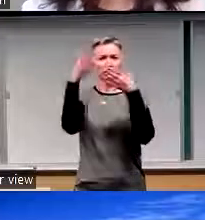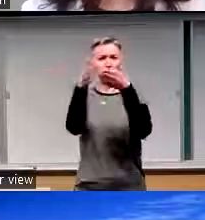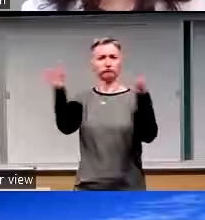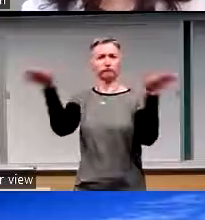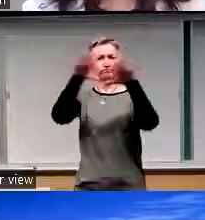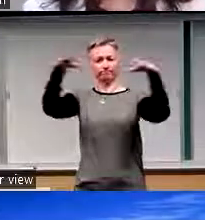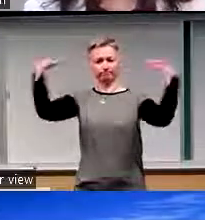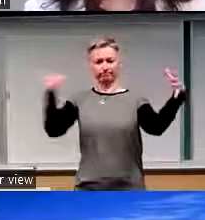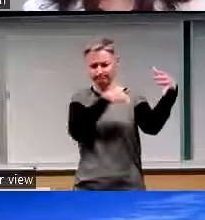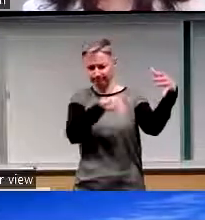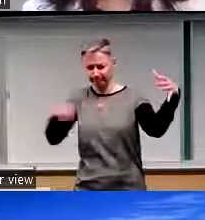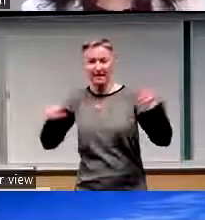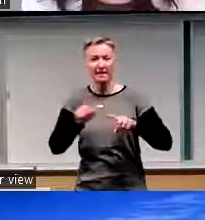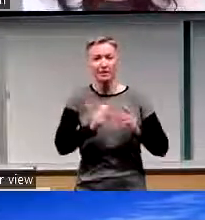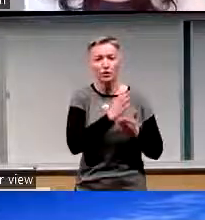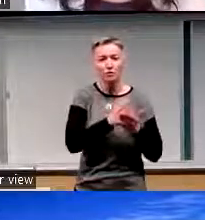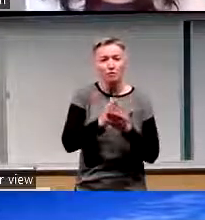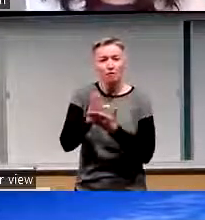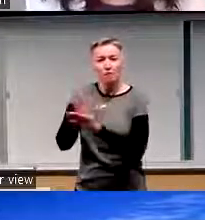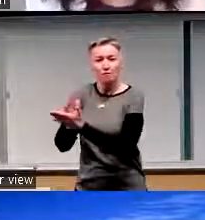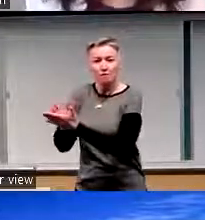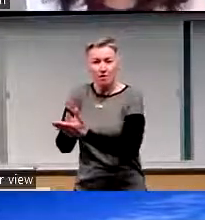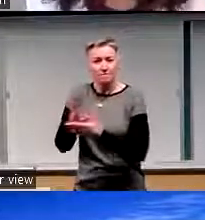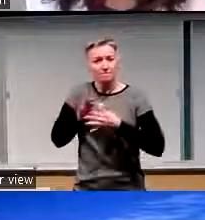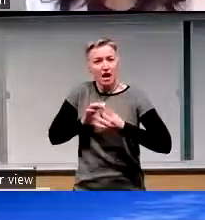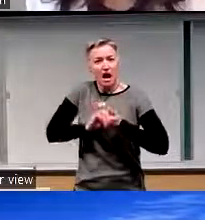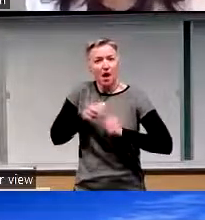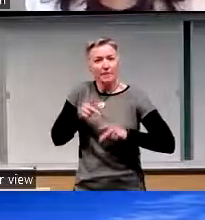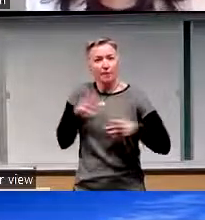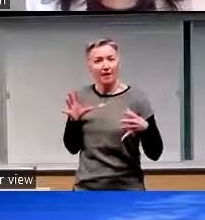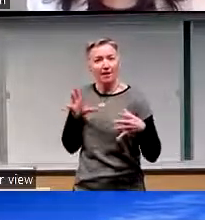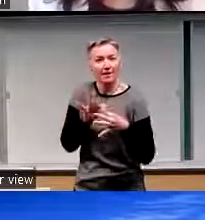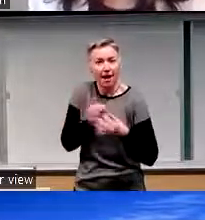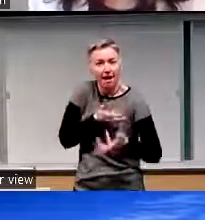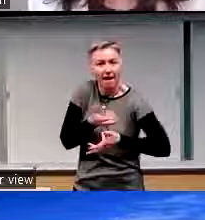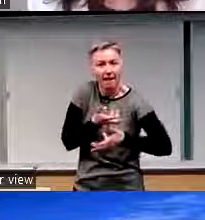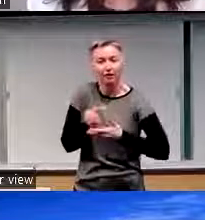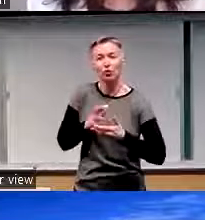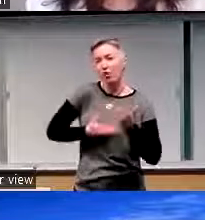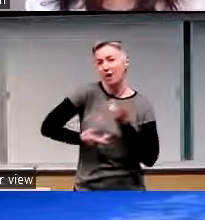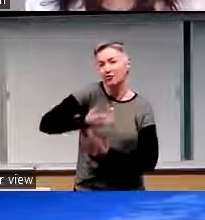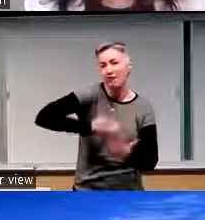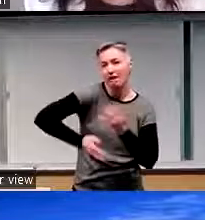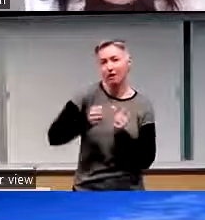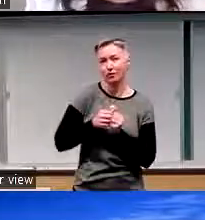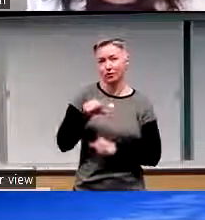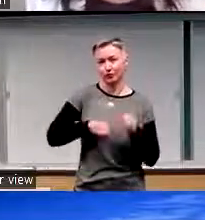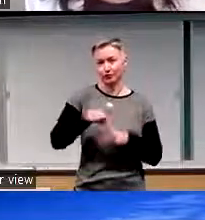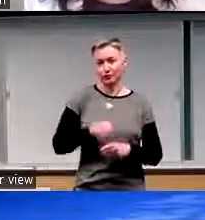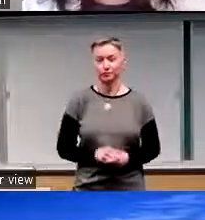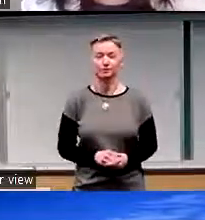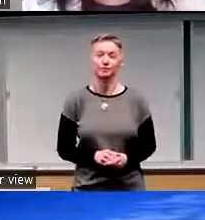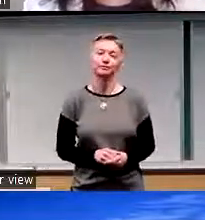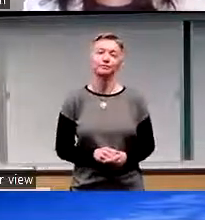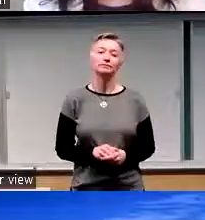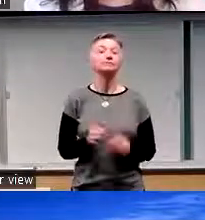various aspects of how individuals connect to or interact with each other.